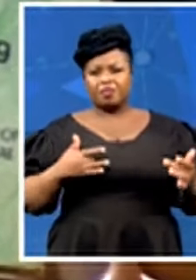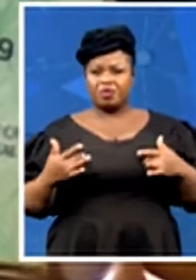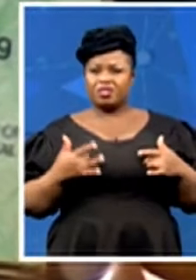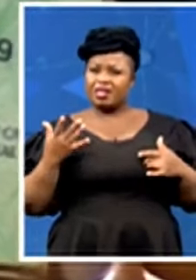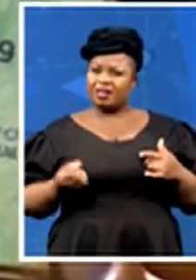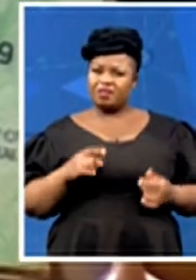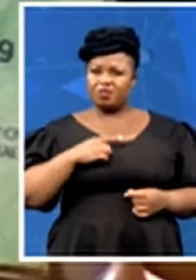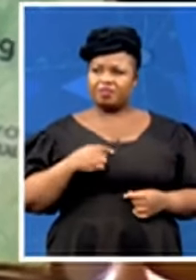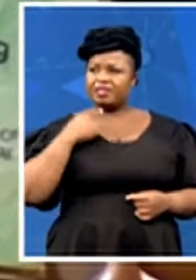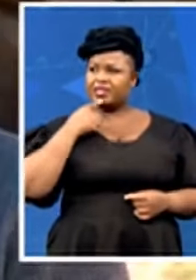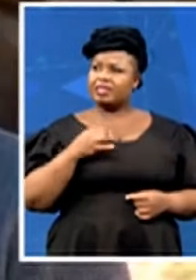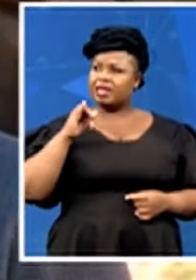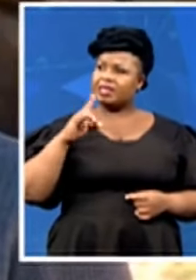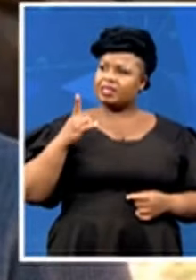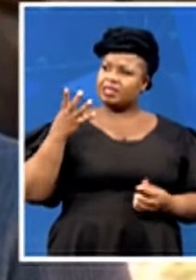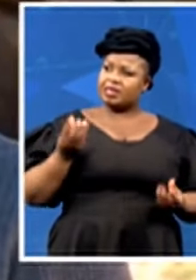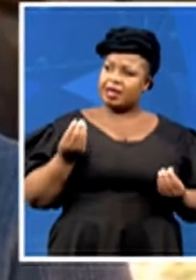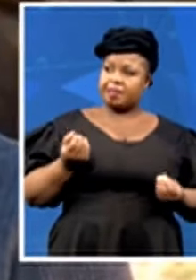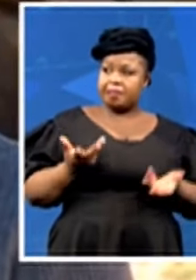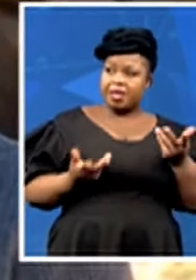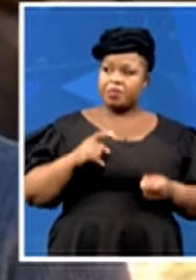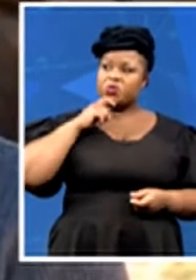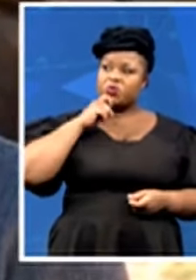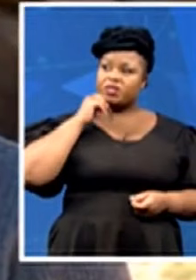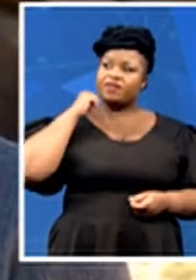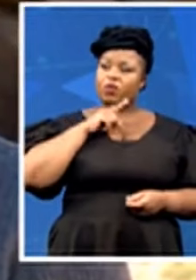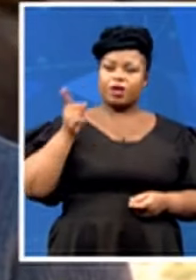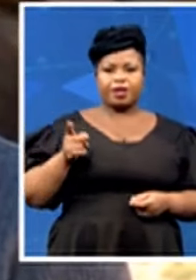being used fraudulently.